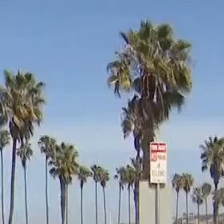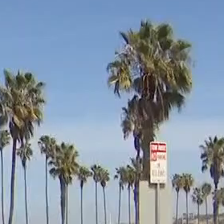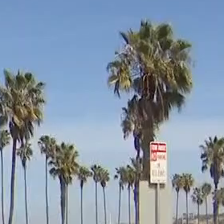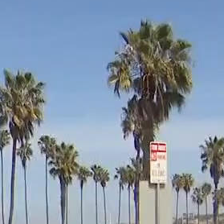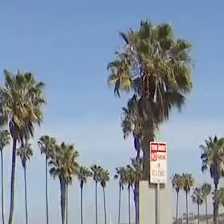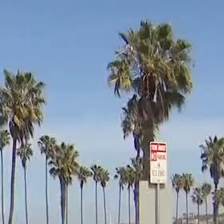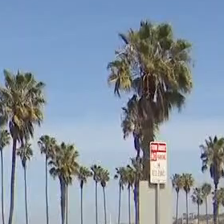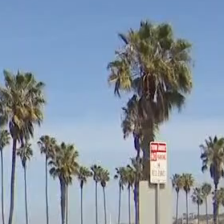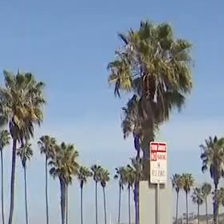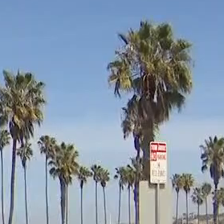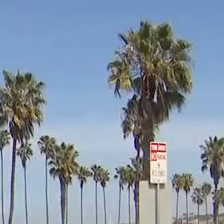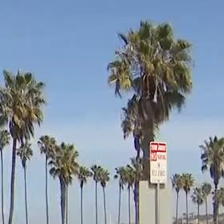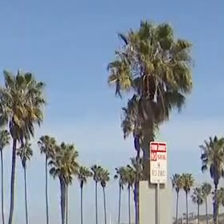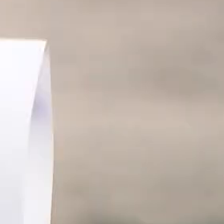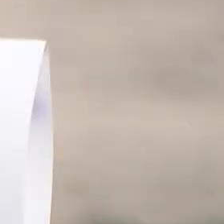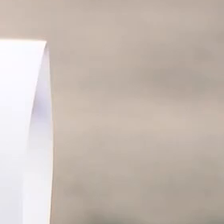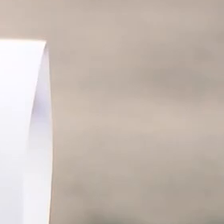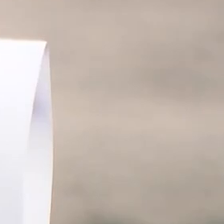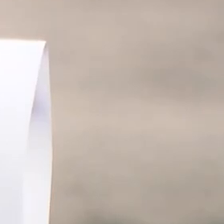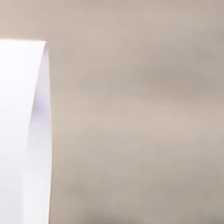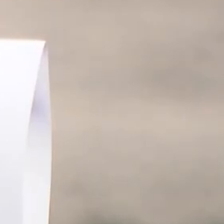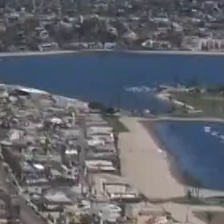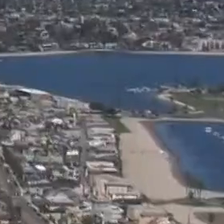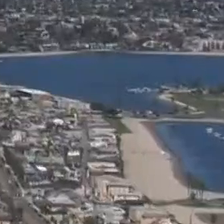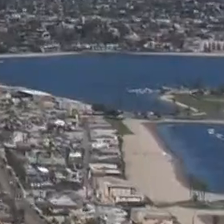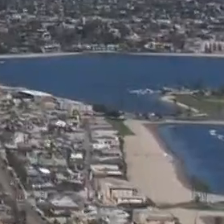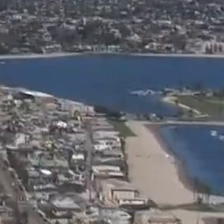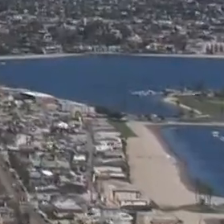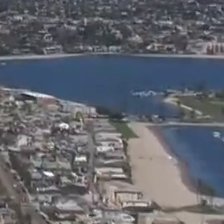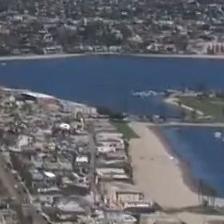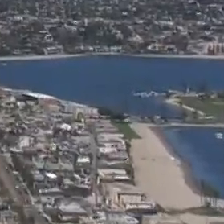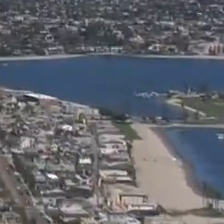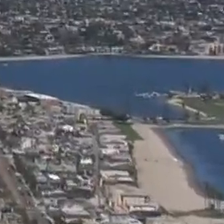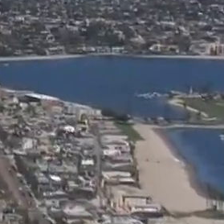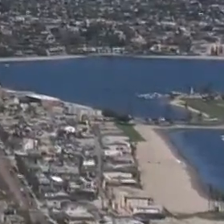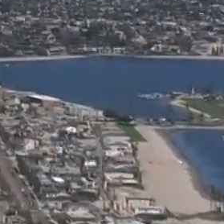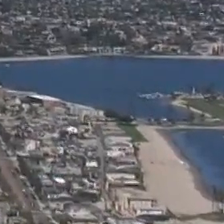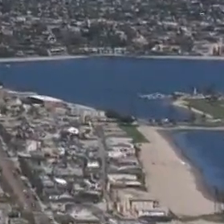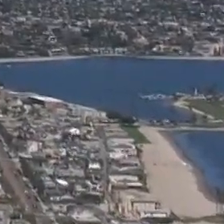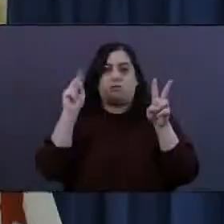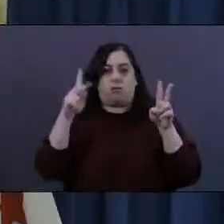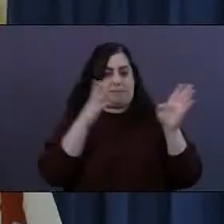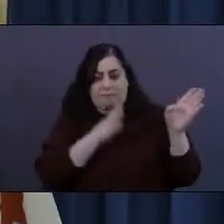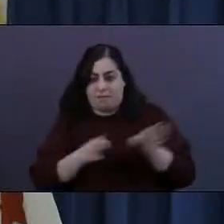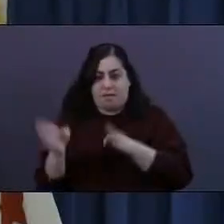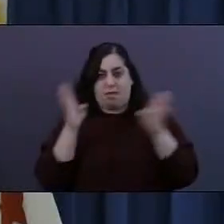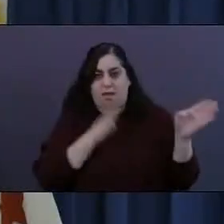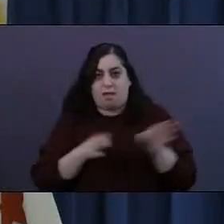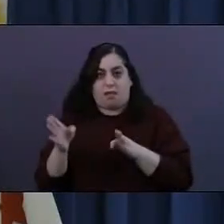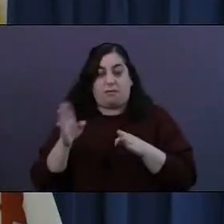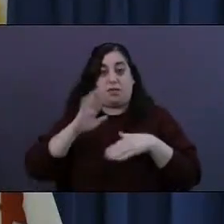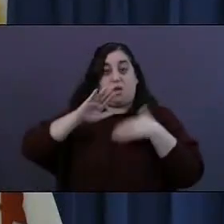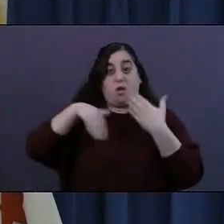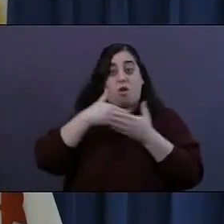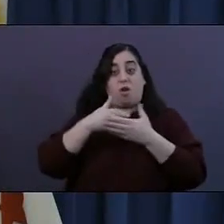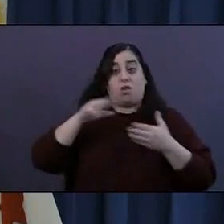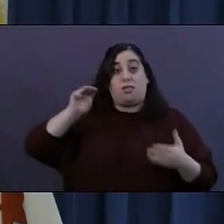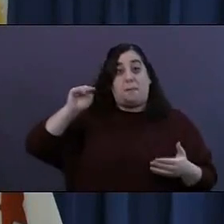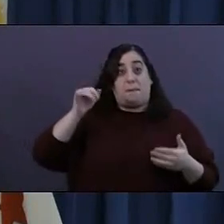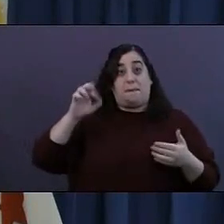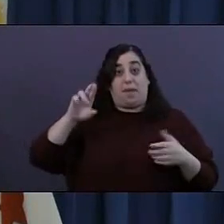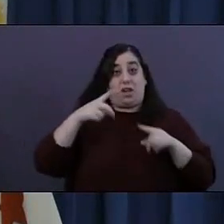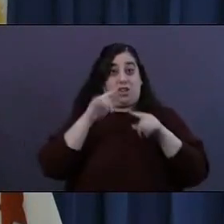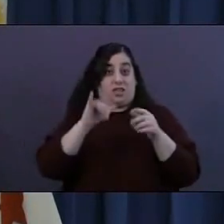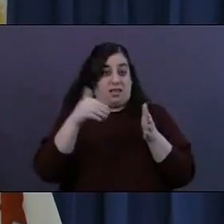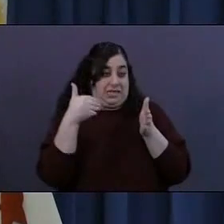accessible, the question of when is still up in the air. Imperial Beach Mayor Surge Didina. The approach must be safe and